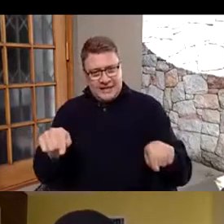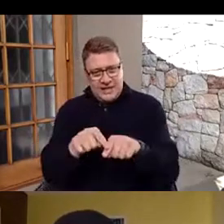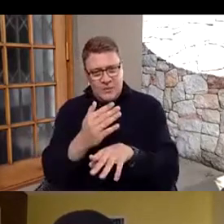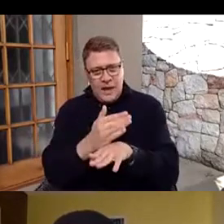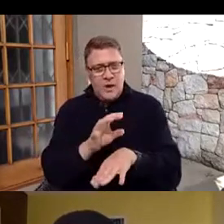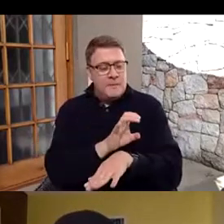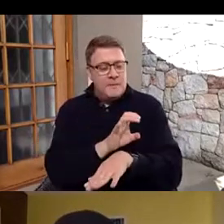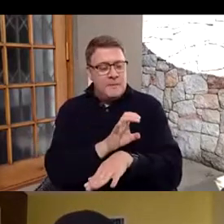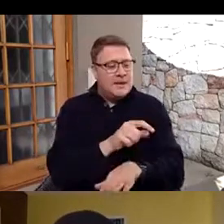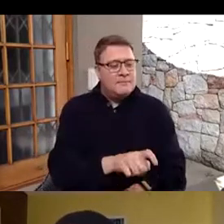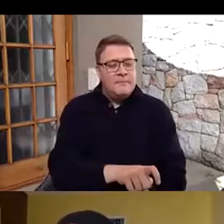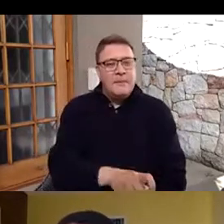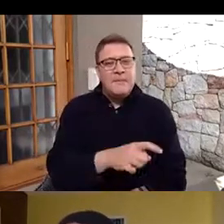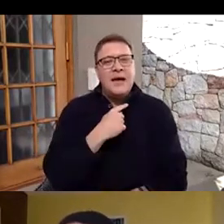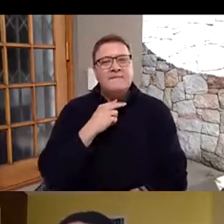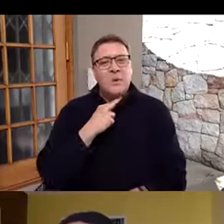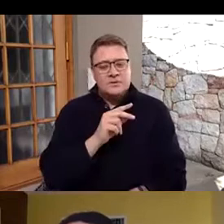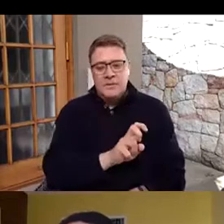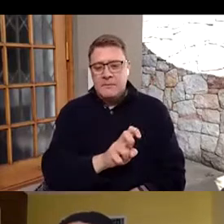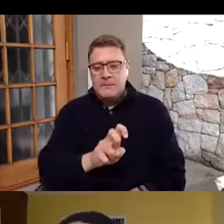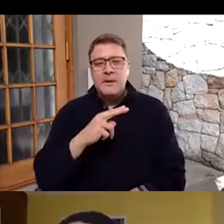I use for all my